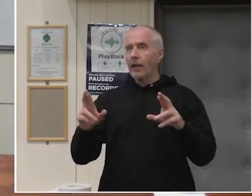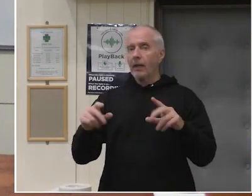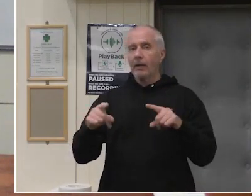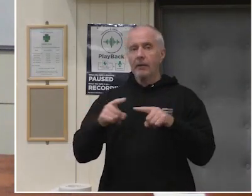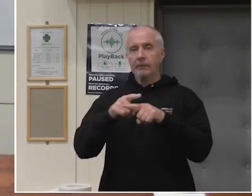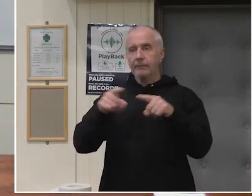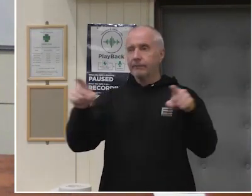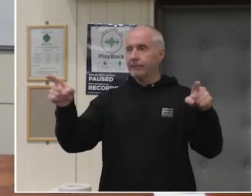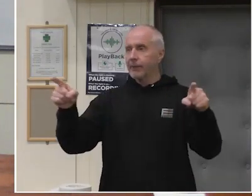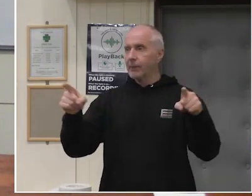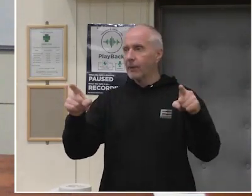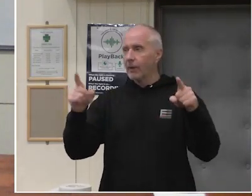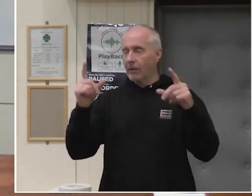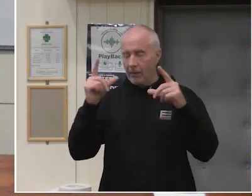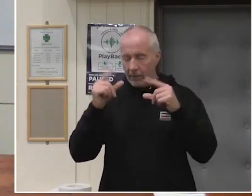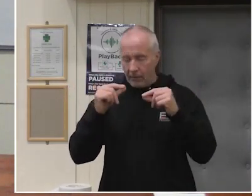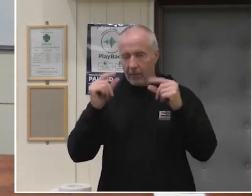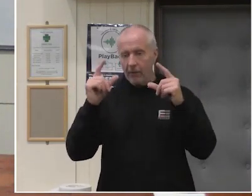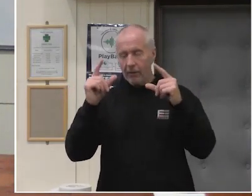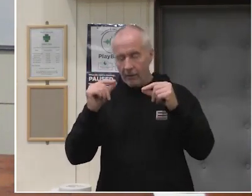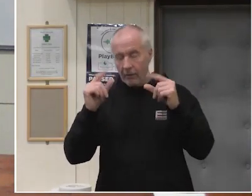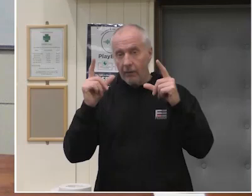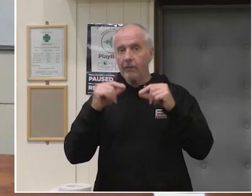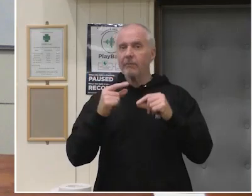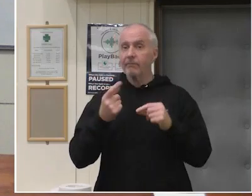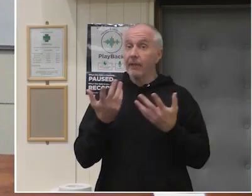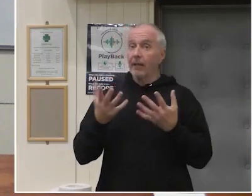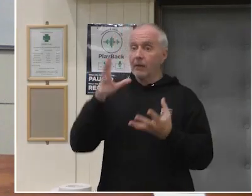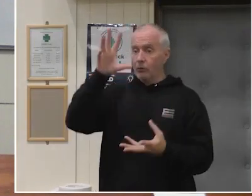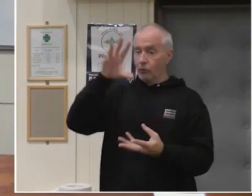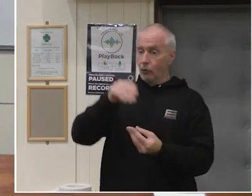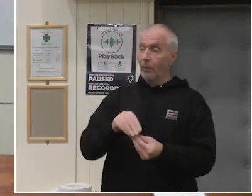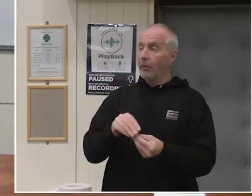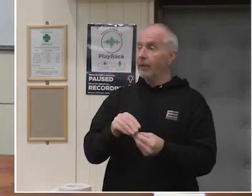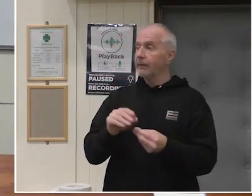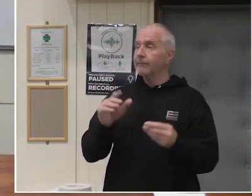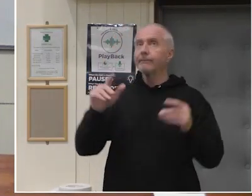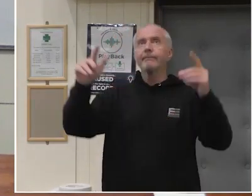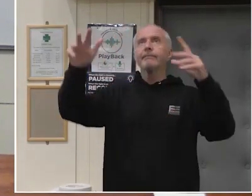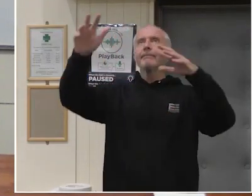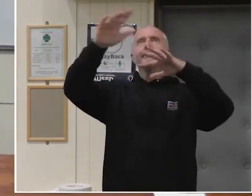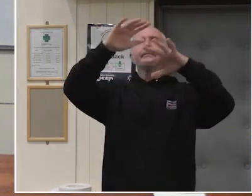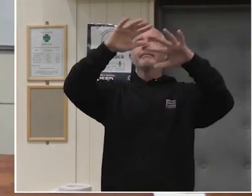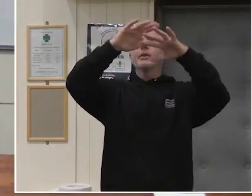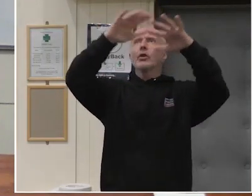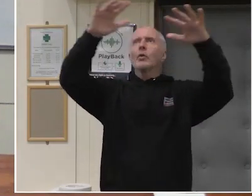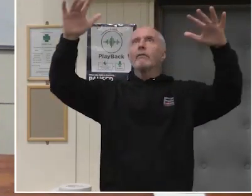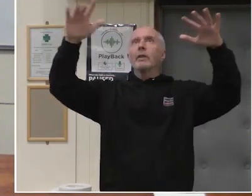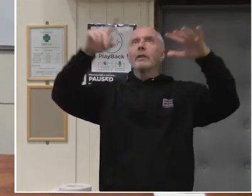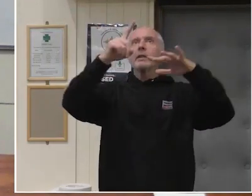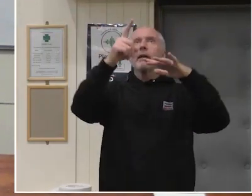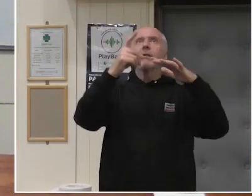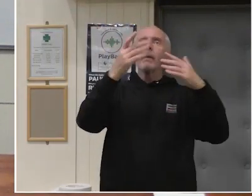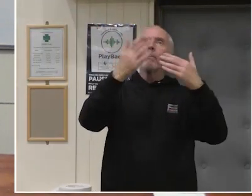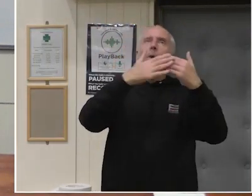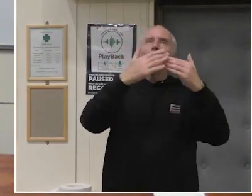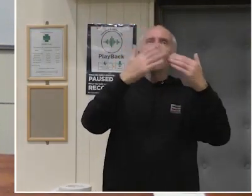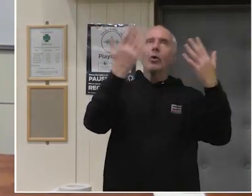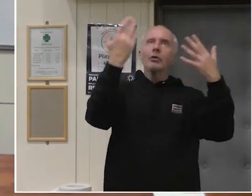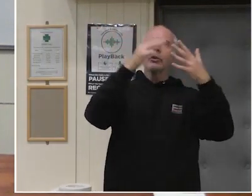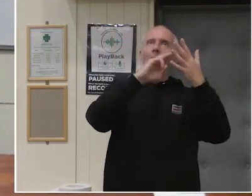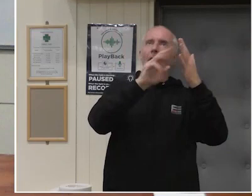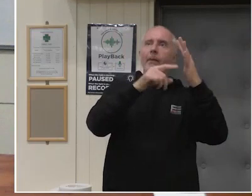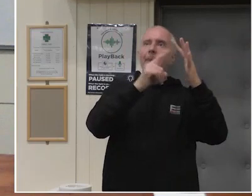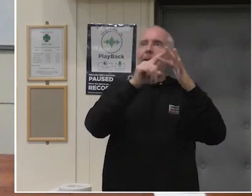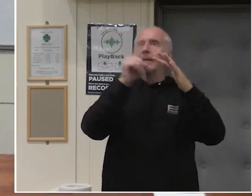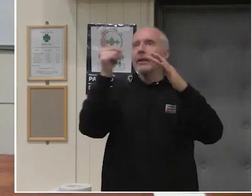matter sent anybody to sleep. But the universe is more dark matter than it is ordinary matter. We still don't know